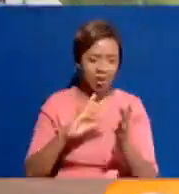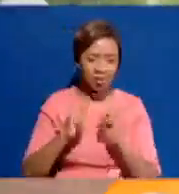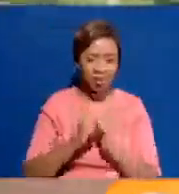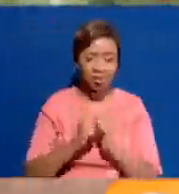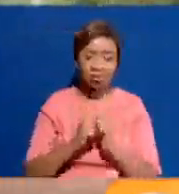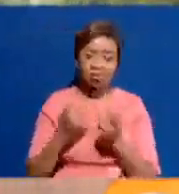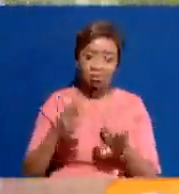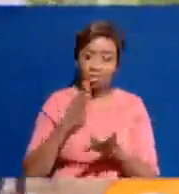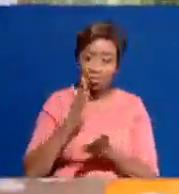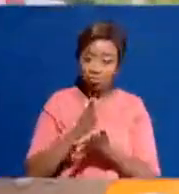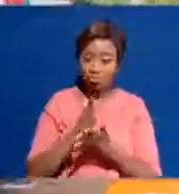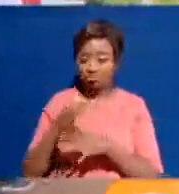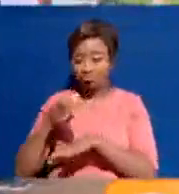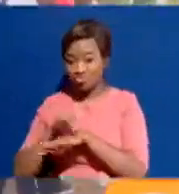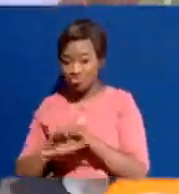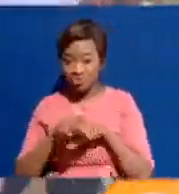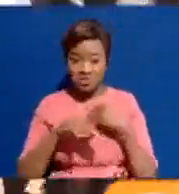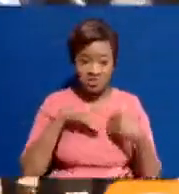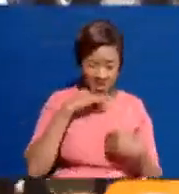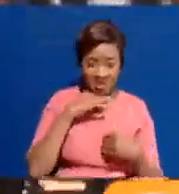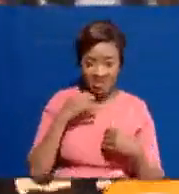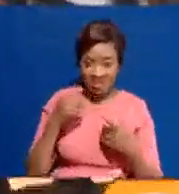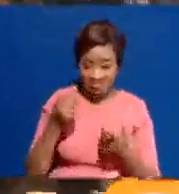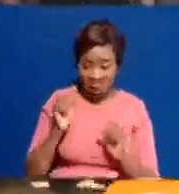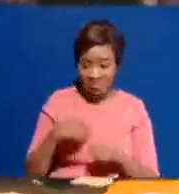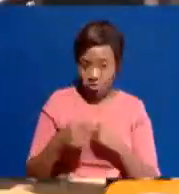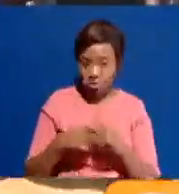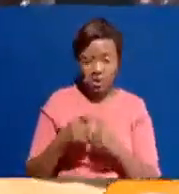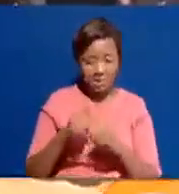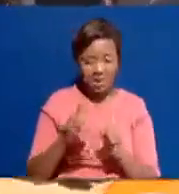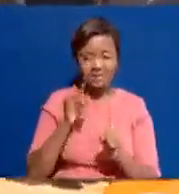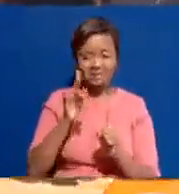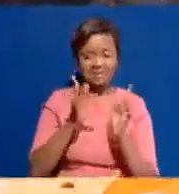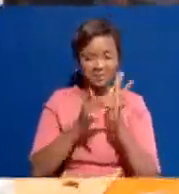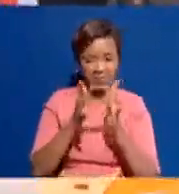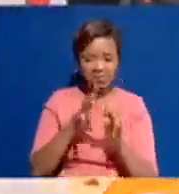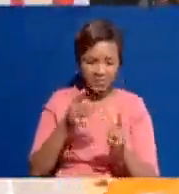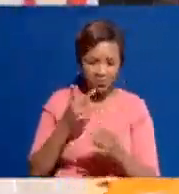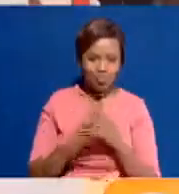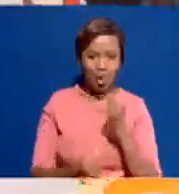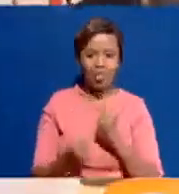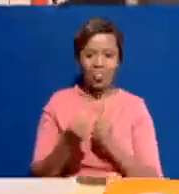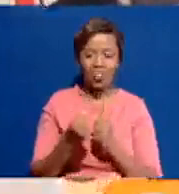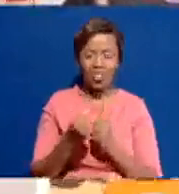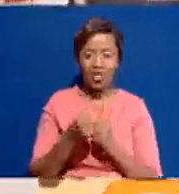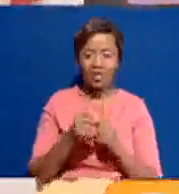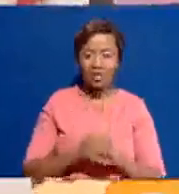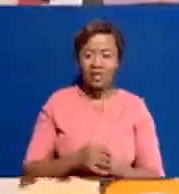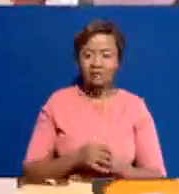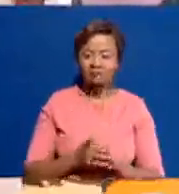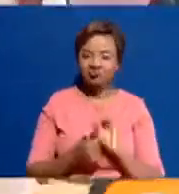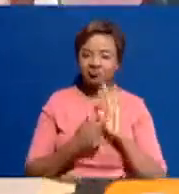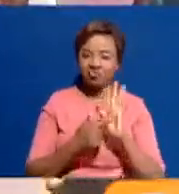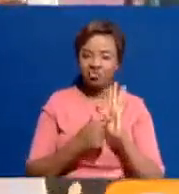always walk hand in hand, in Christian ideology, the crucifixion of Jesus Christ and the subsequent death on Friday represents